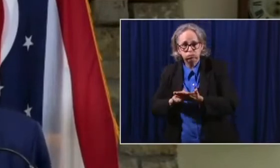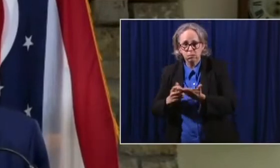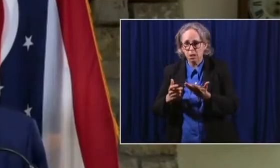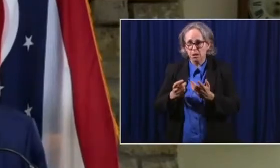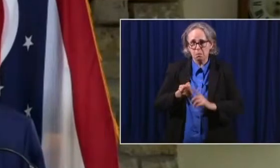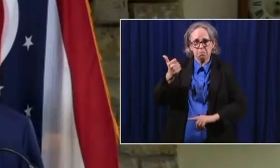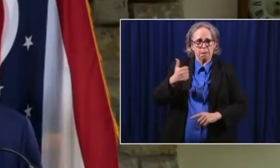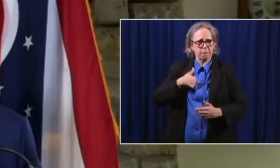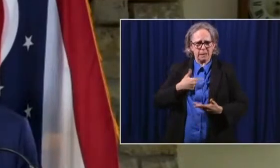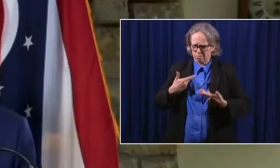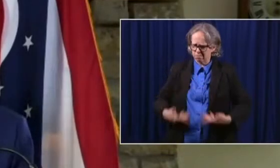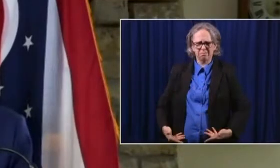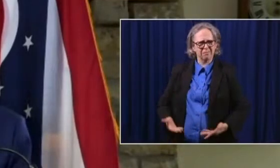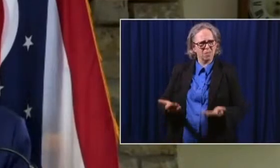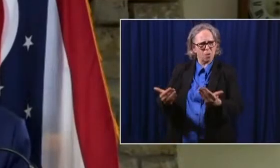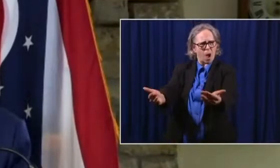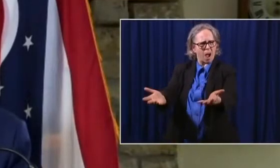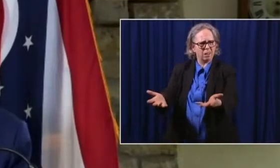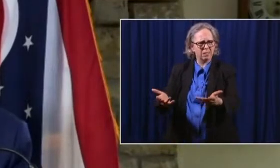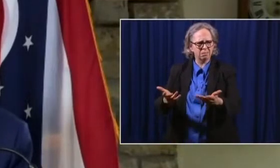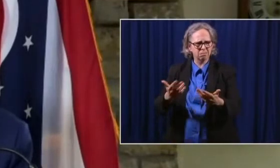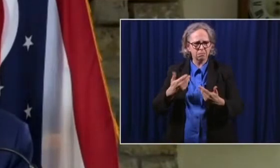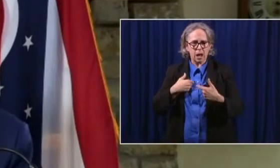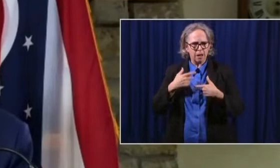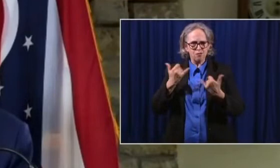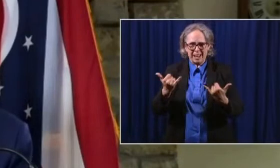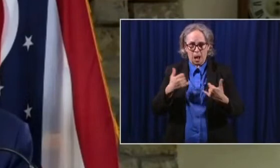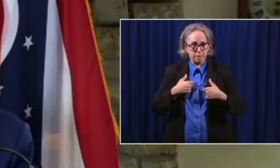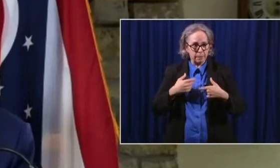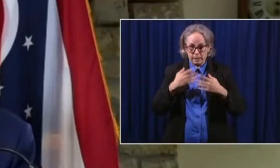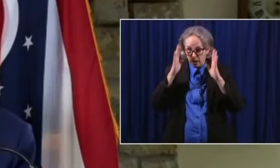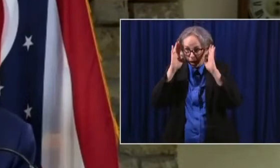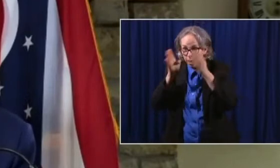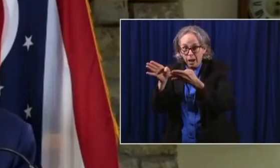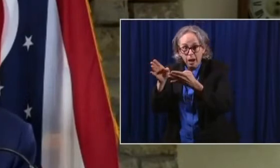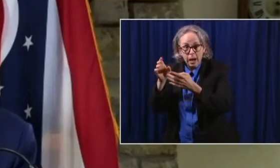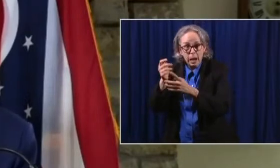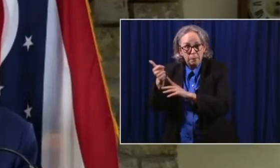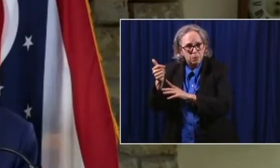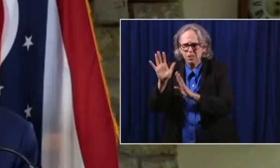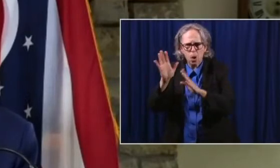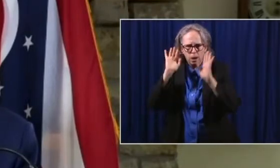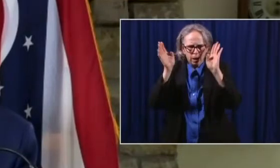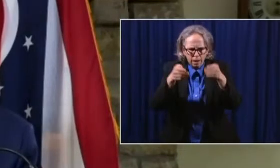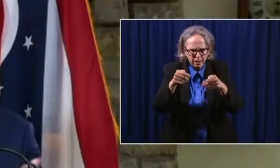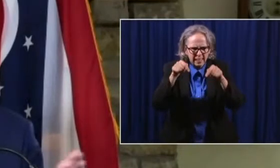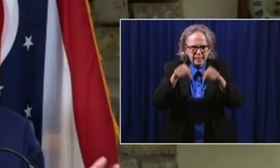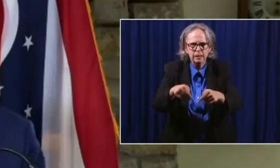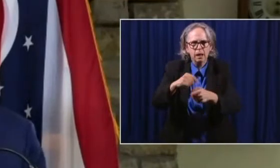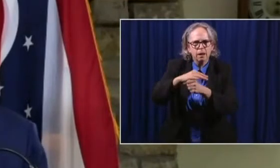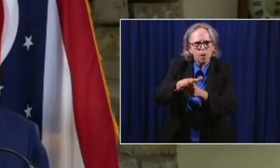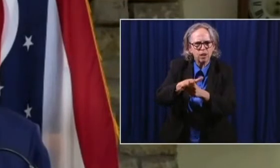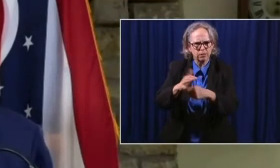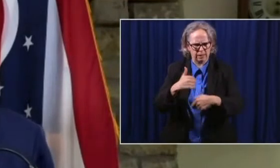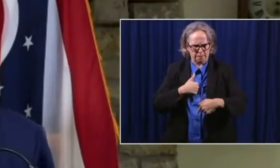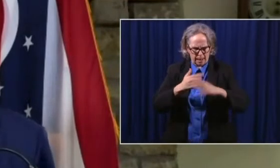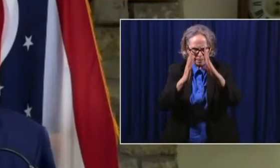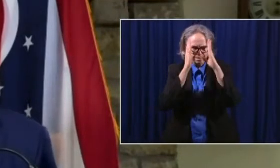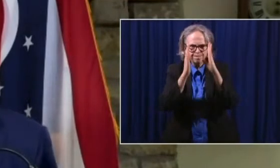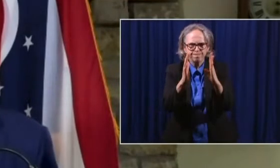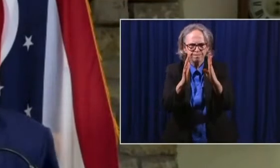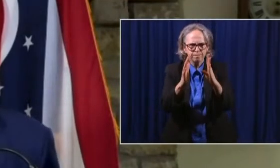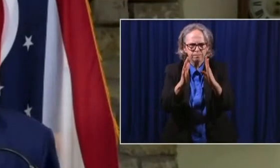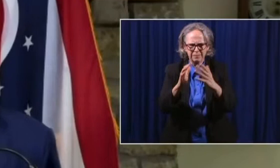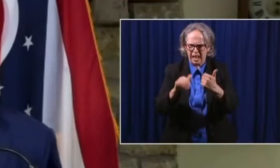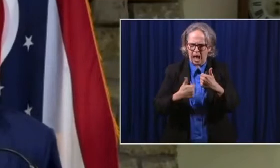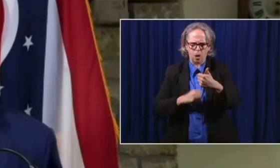My focus is going to remain on getting Ohio through this, There's going to be a bright future out there for Ohio